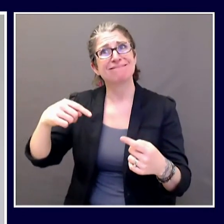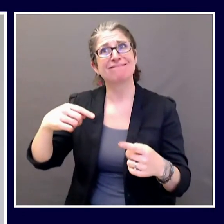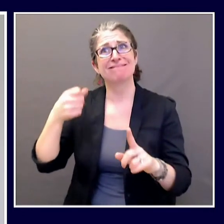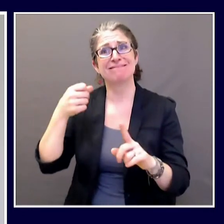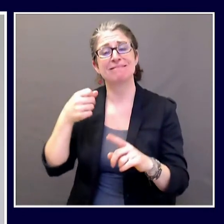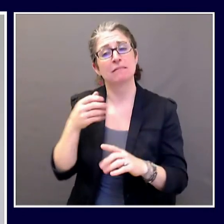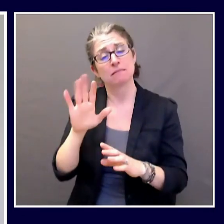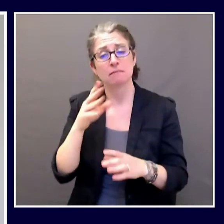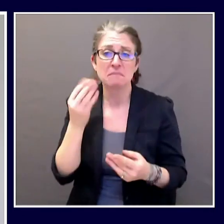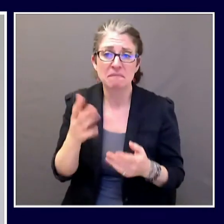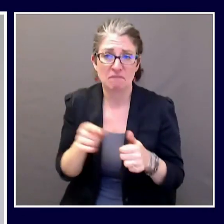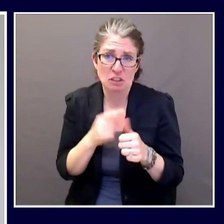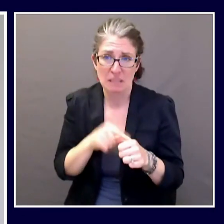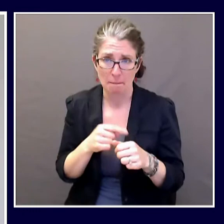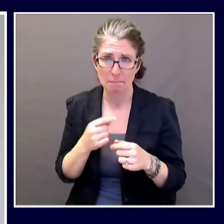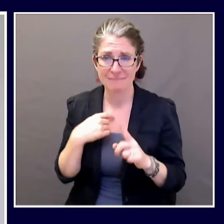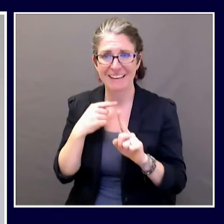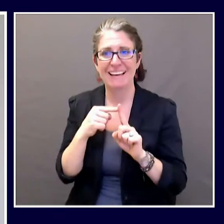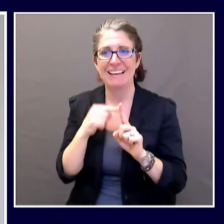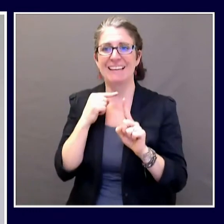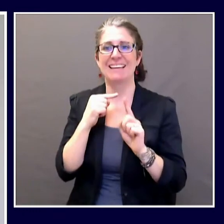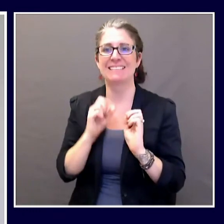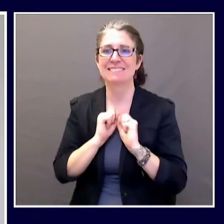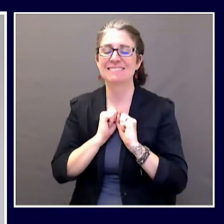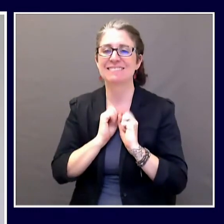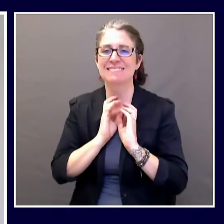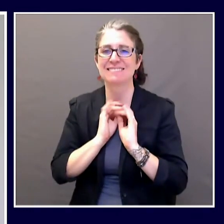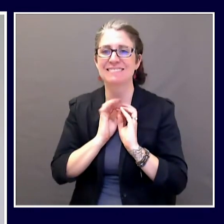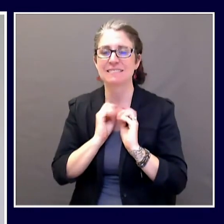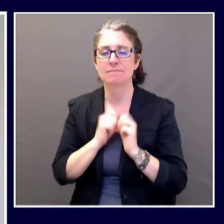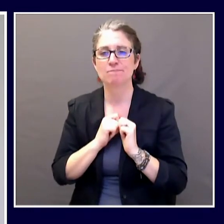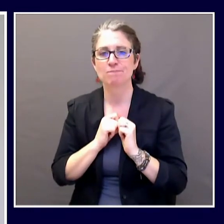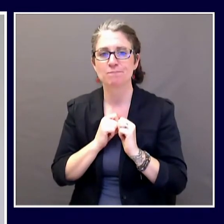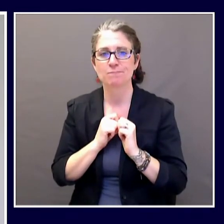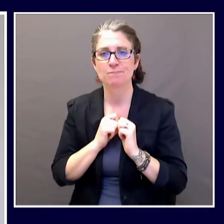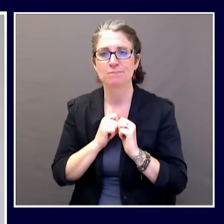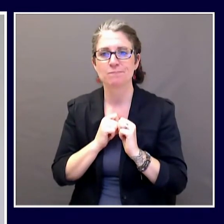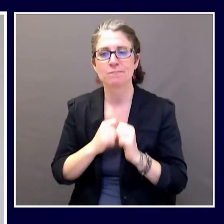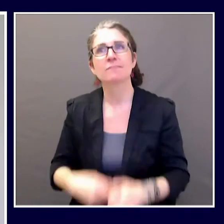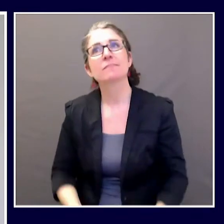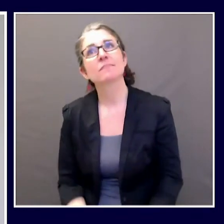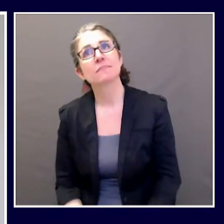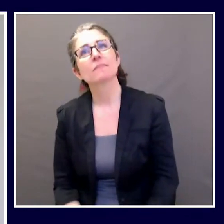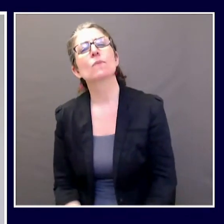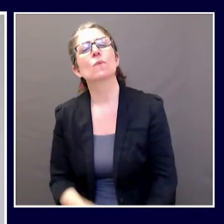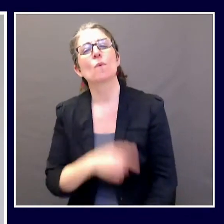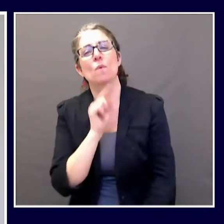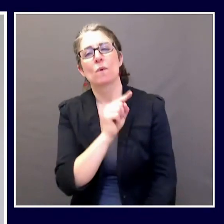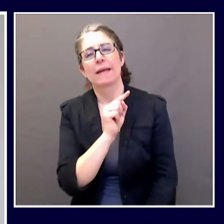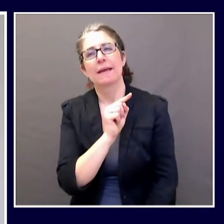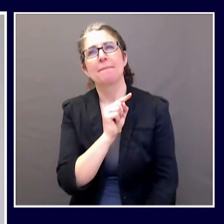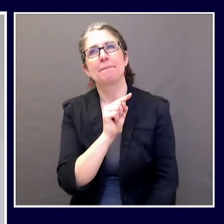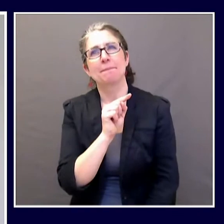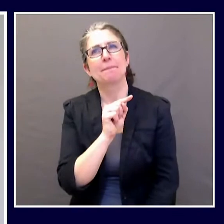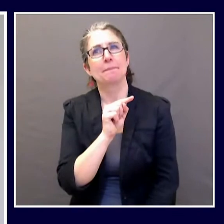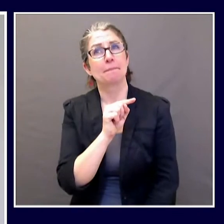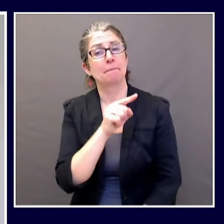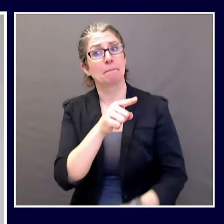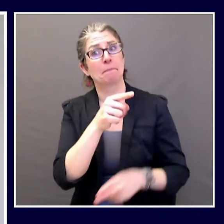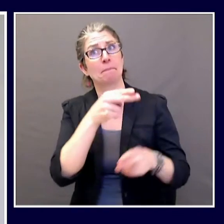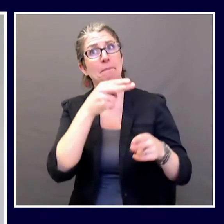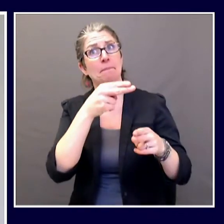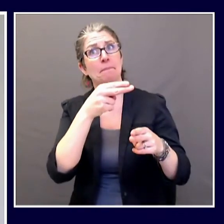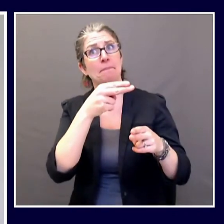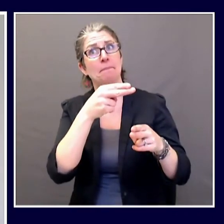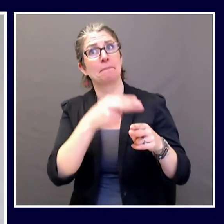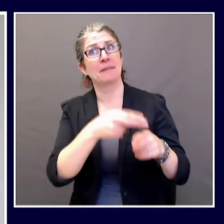can get more specific, but you had mentioned also in your comments at the beginning, the large purchase of 100 million Johnson & Johnson doses. Is there any